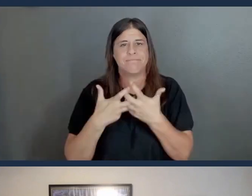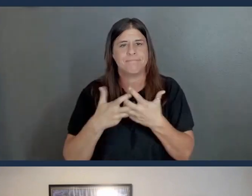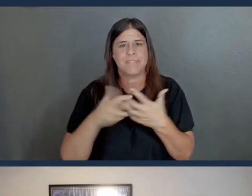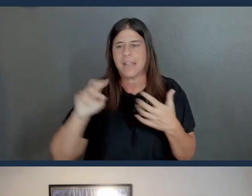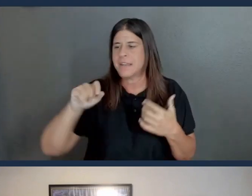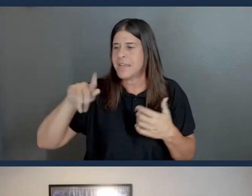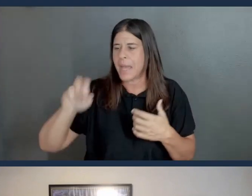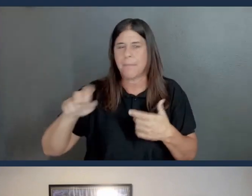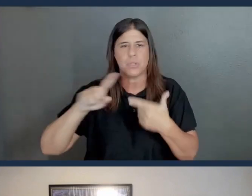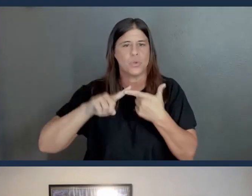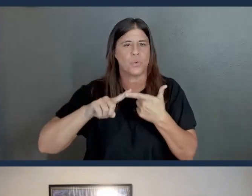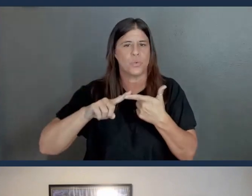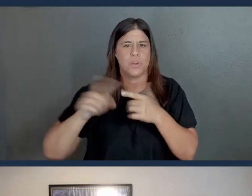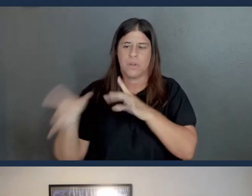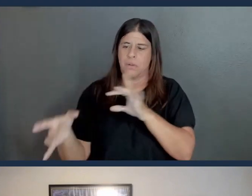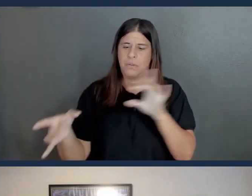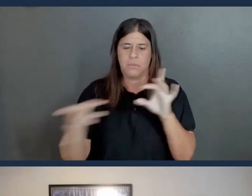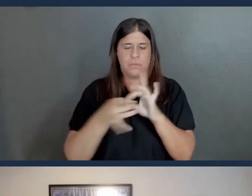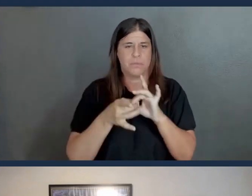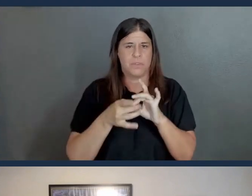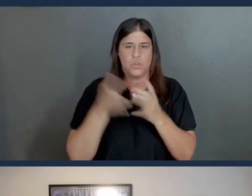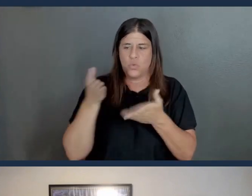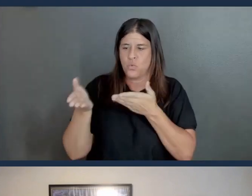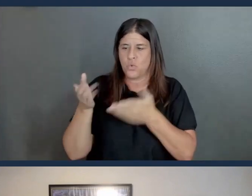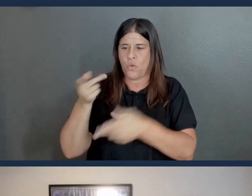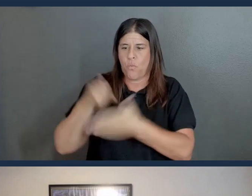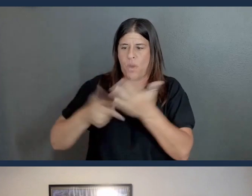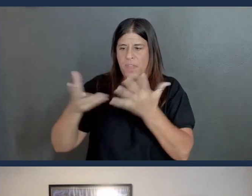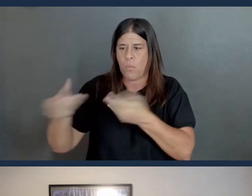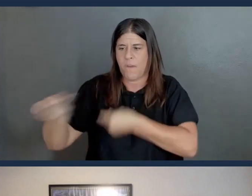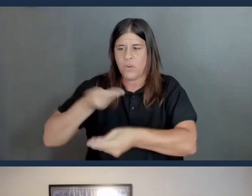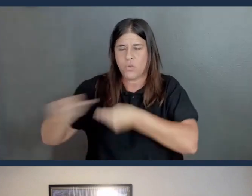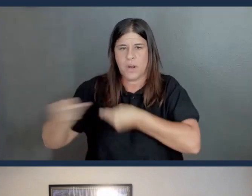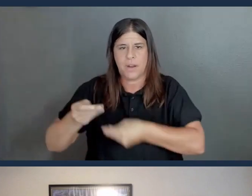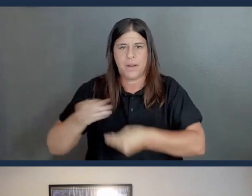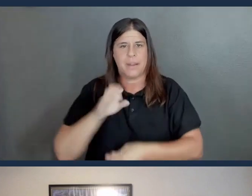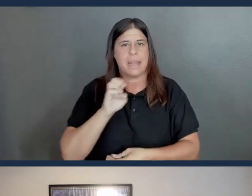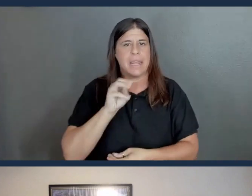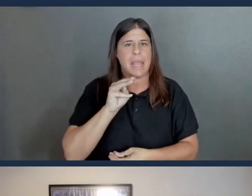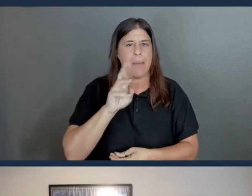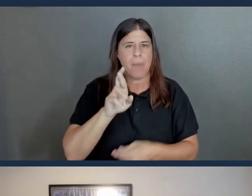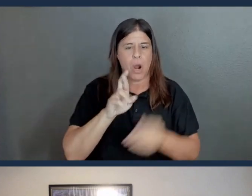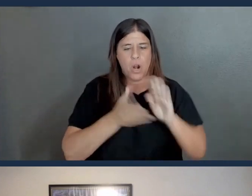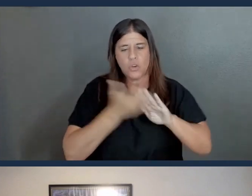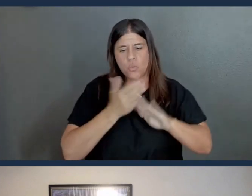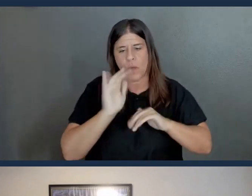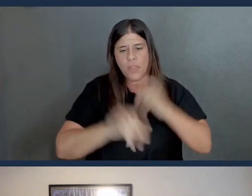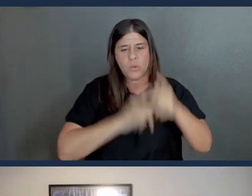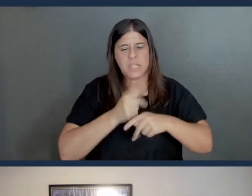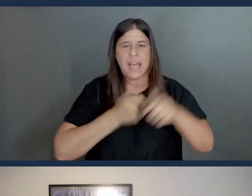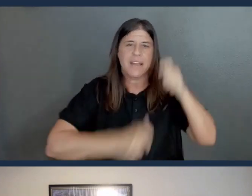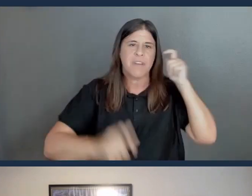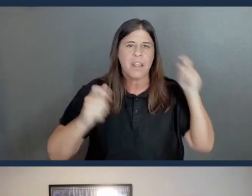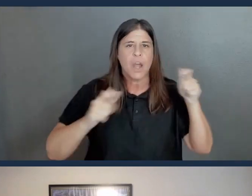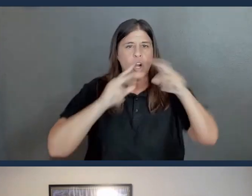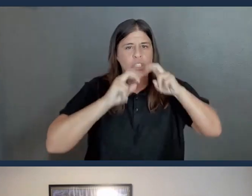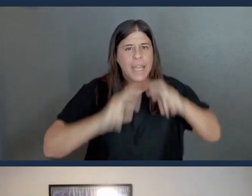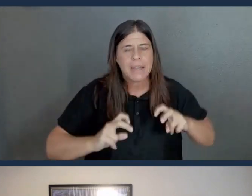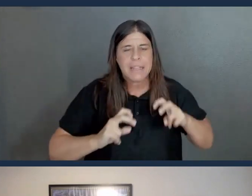to serve their transactional needs, and something like an EMR to be able to run those sorts of large scale analytics that you